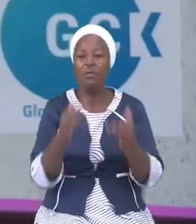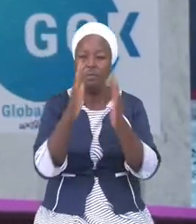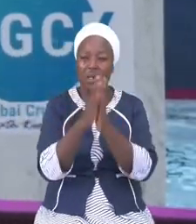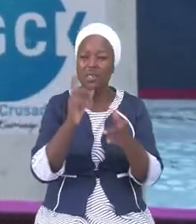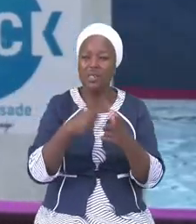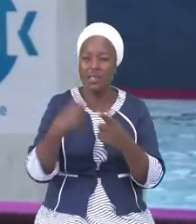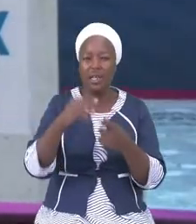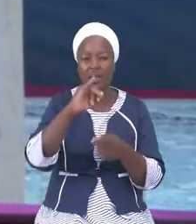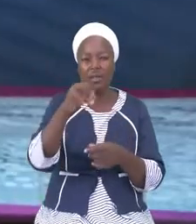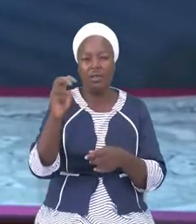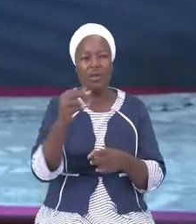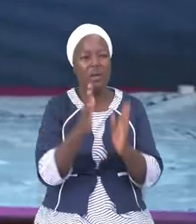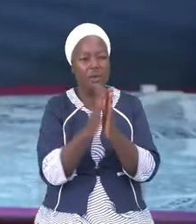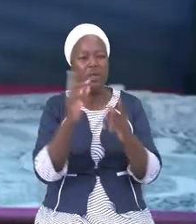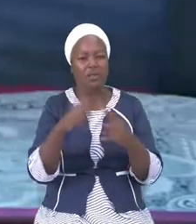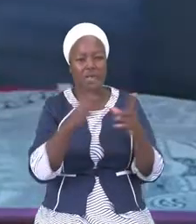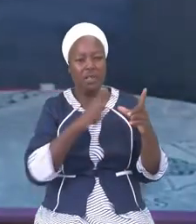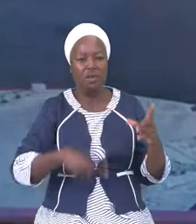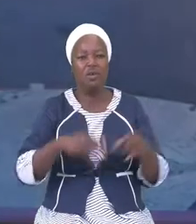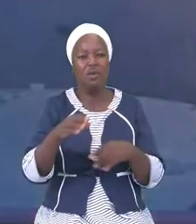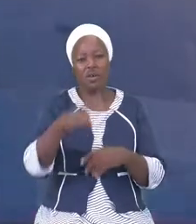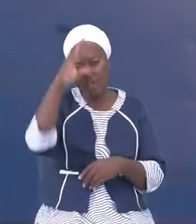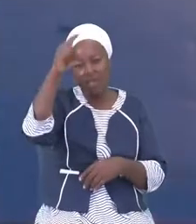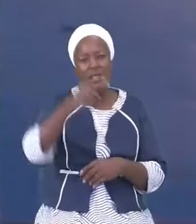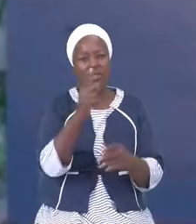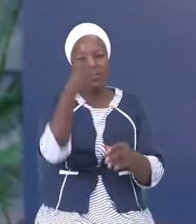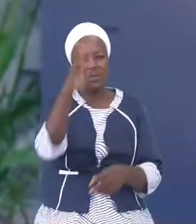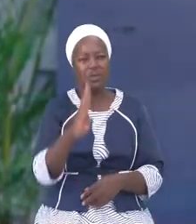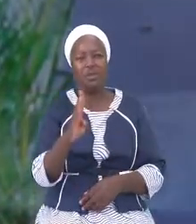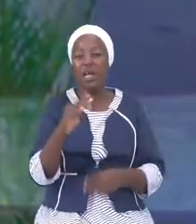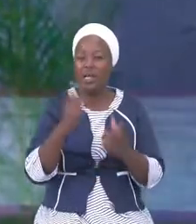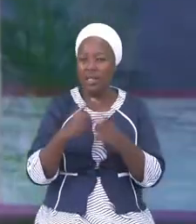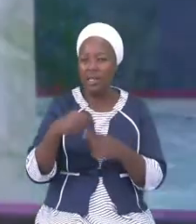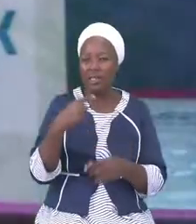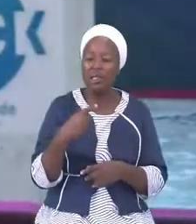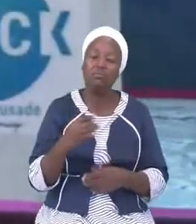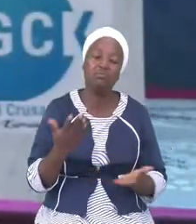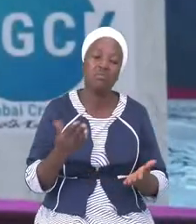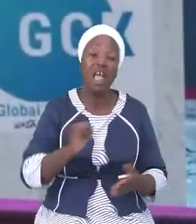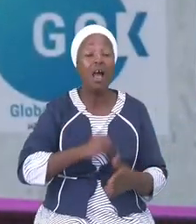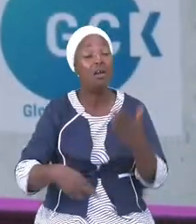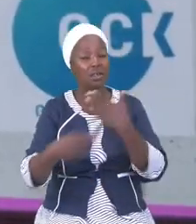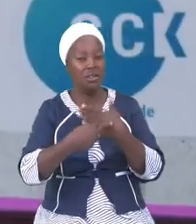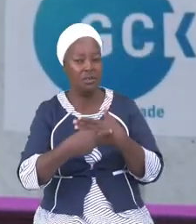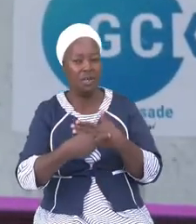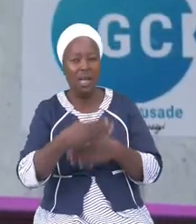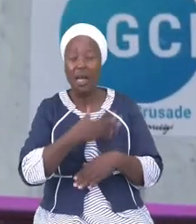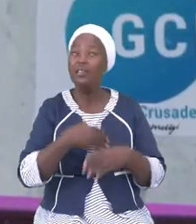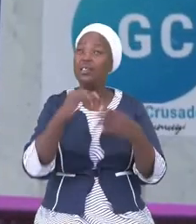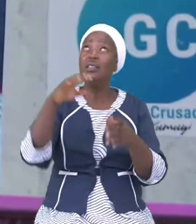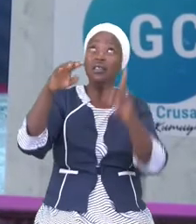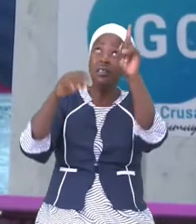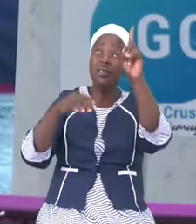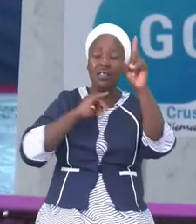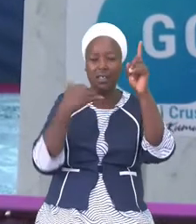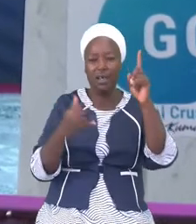prayed unto the Lord, his God. He said, I return. He is now my God.